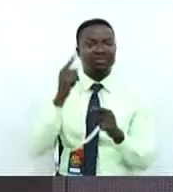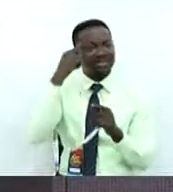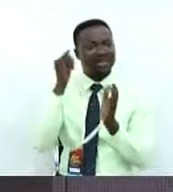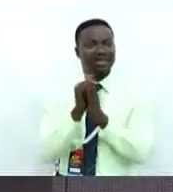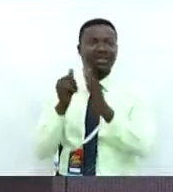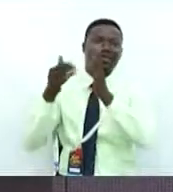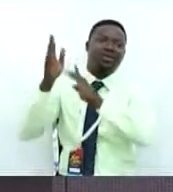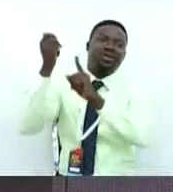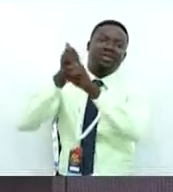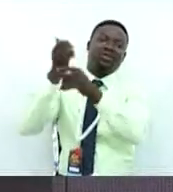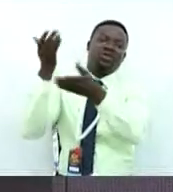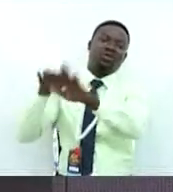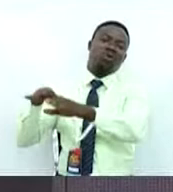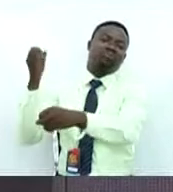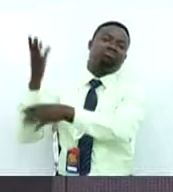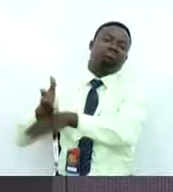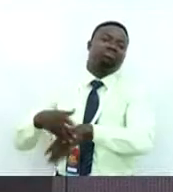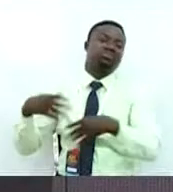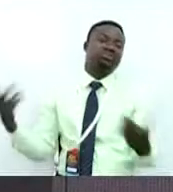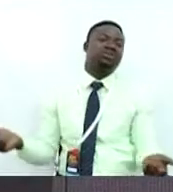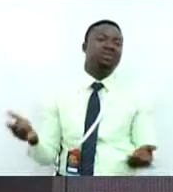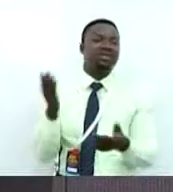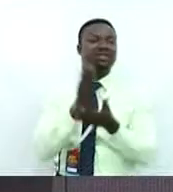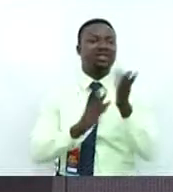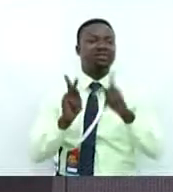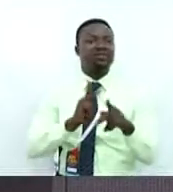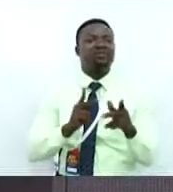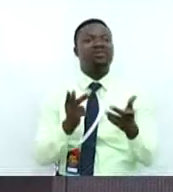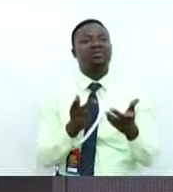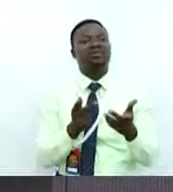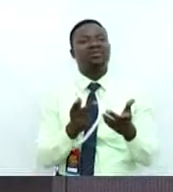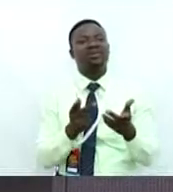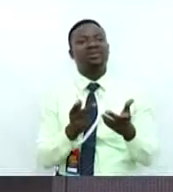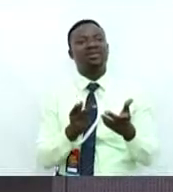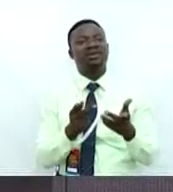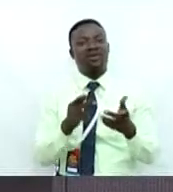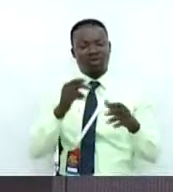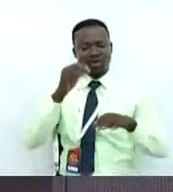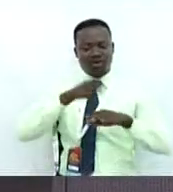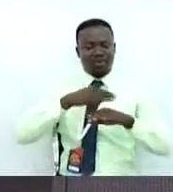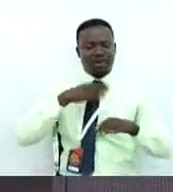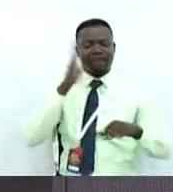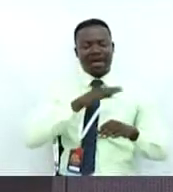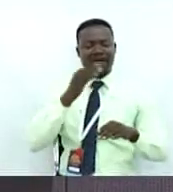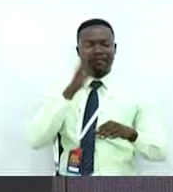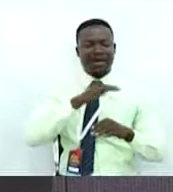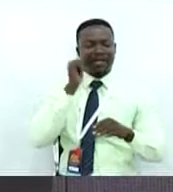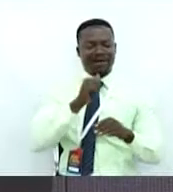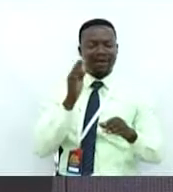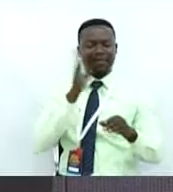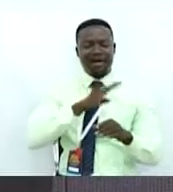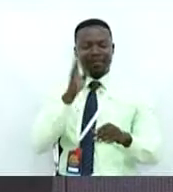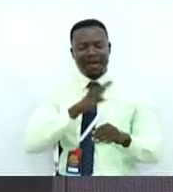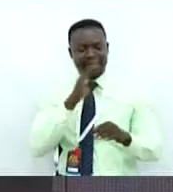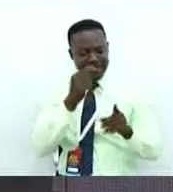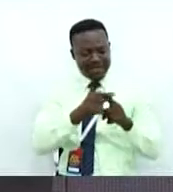God is dead. And when people are called bad, they become happy. Call me bad girl. Call me bad. Call me so and